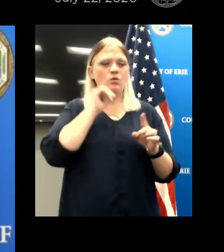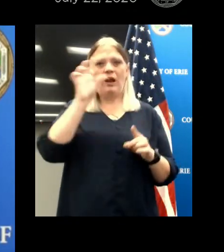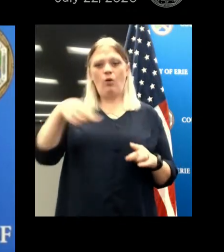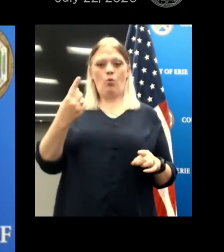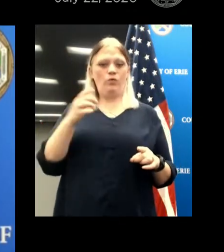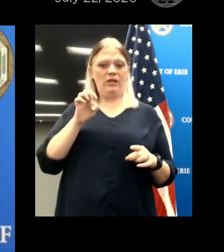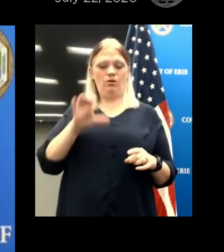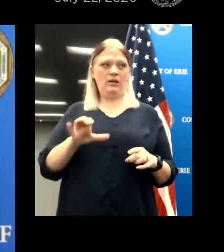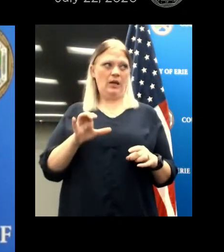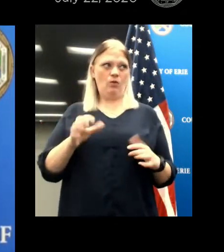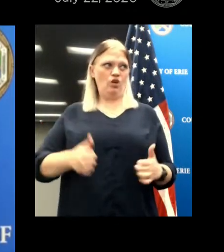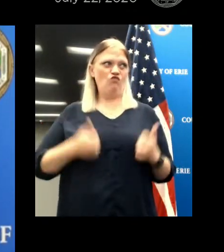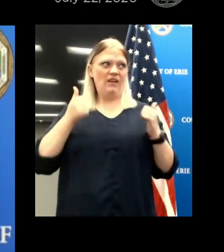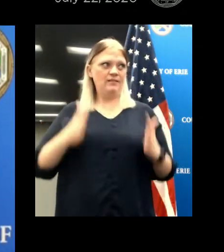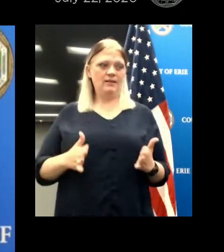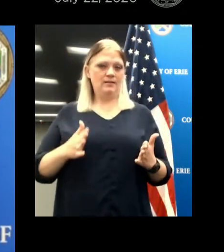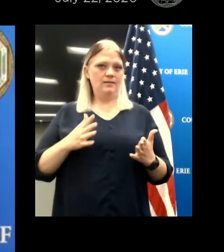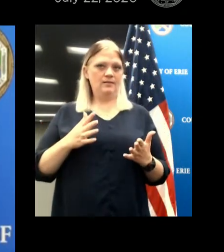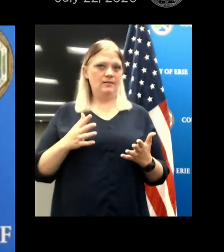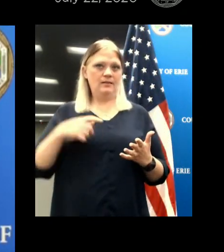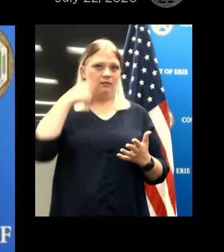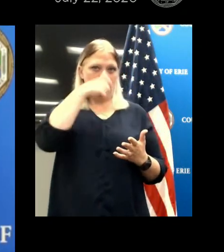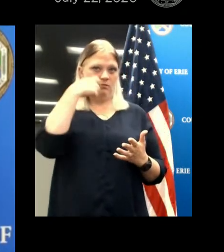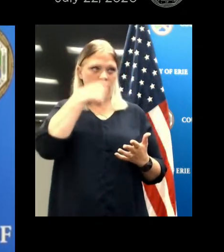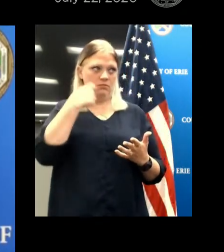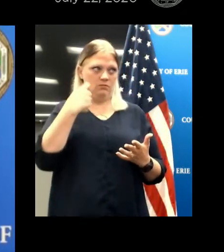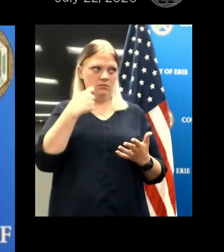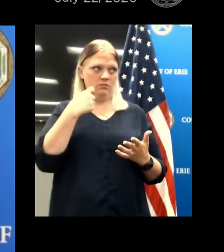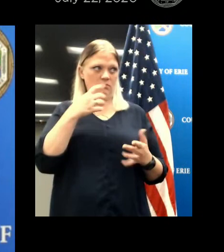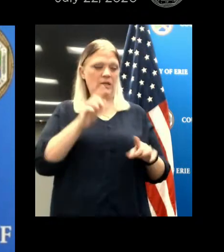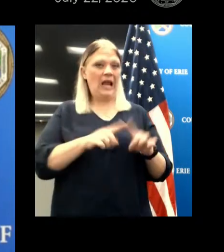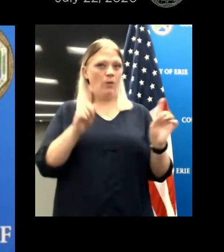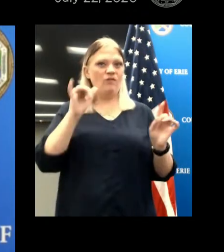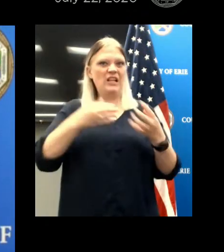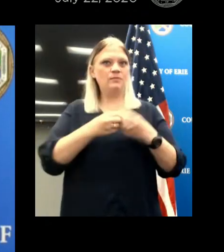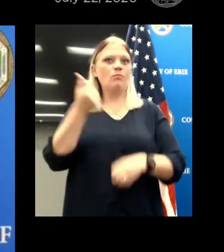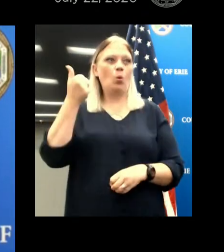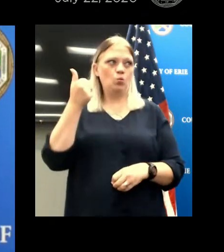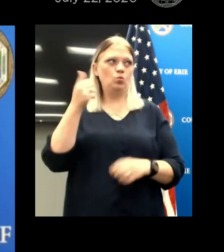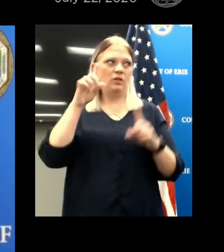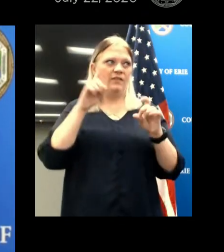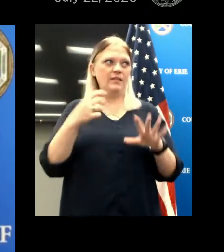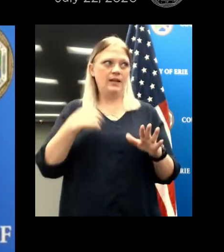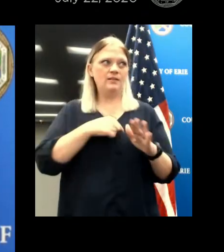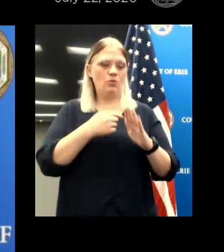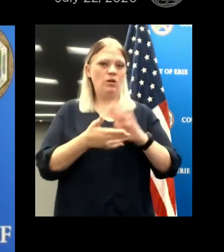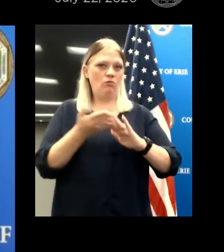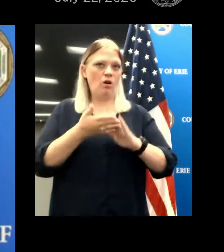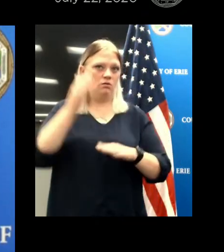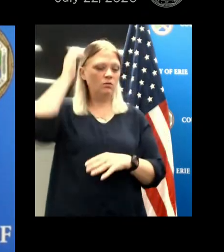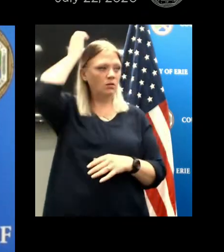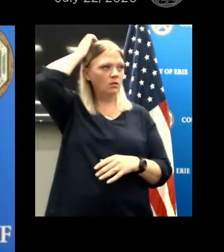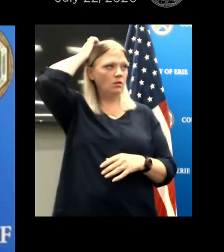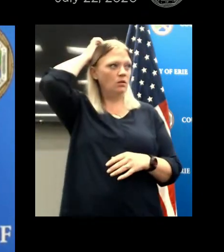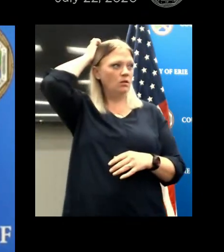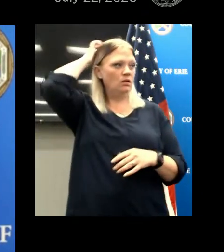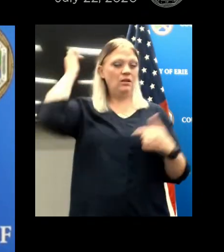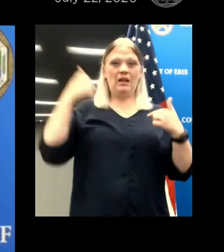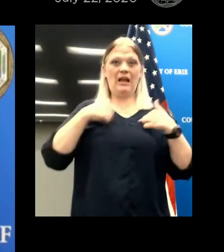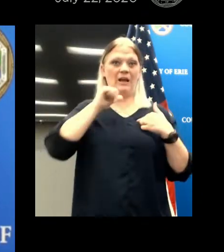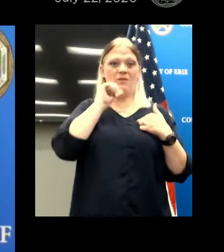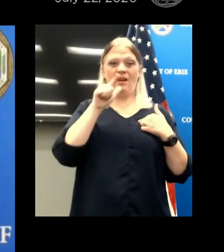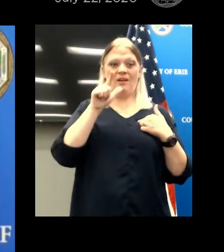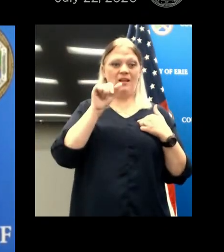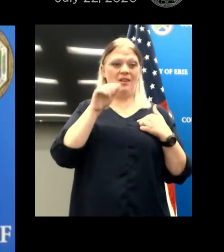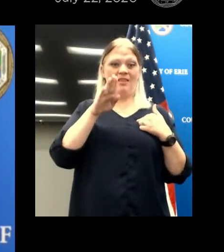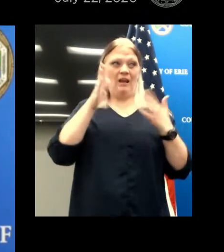County resident specimens collected at our clinics. However, that's the majority of the tests that we're running. And I'm not a laboratorian, so I